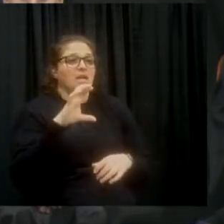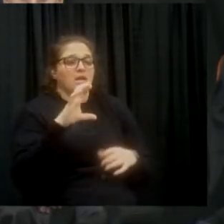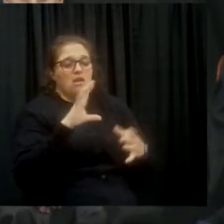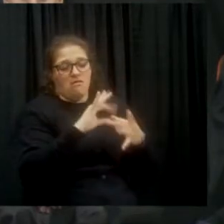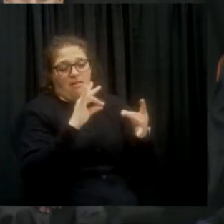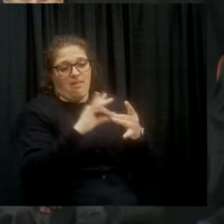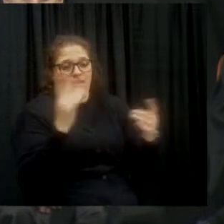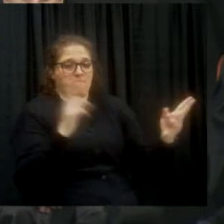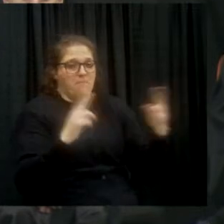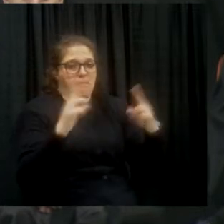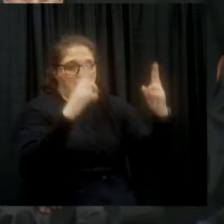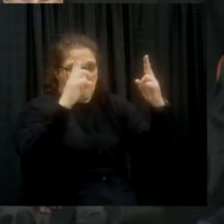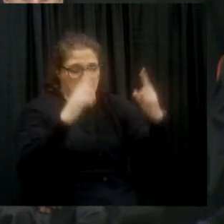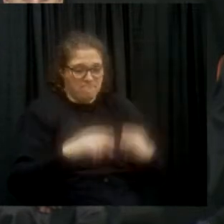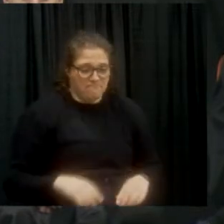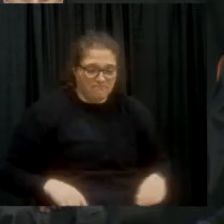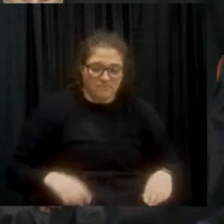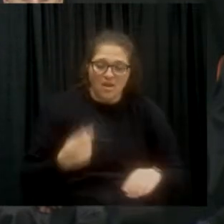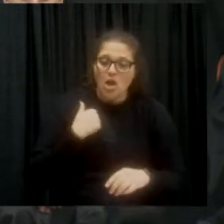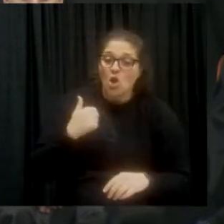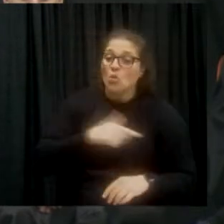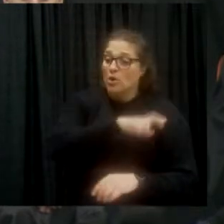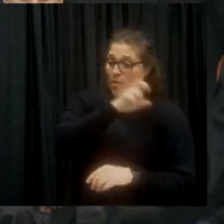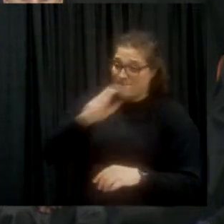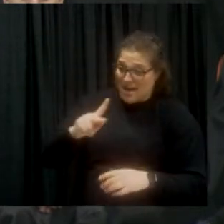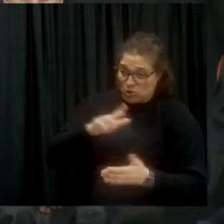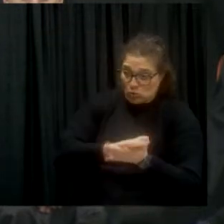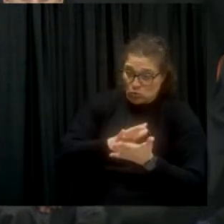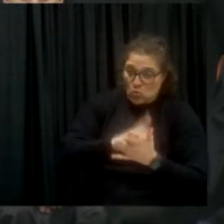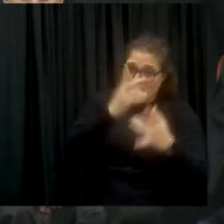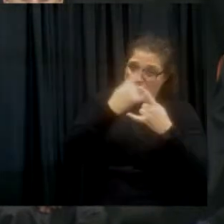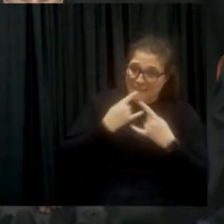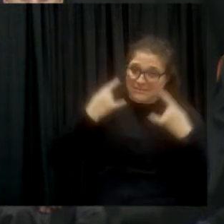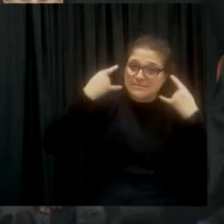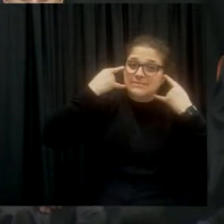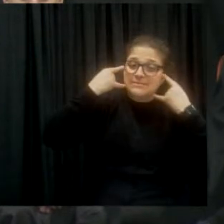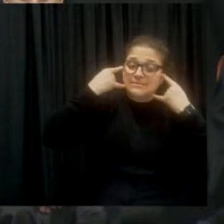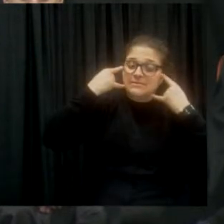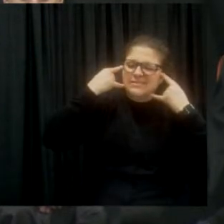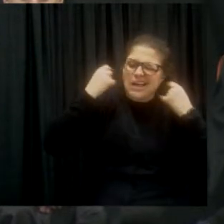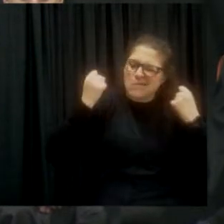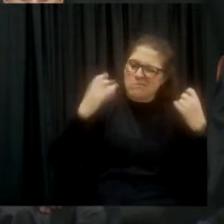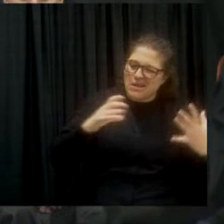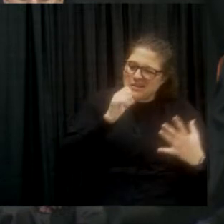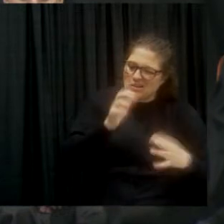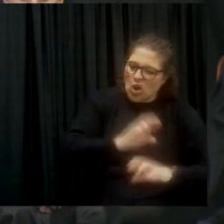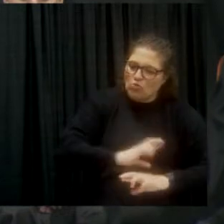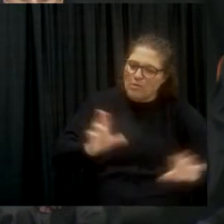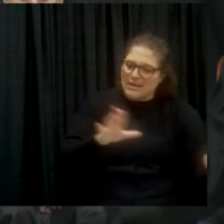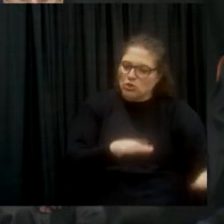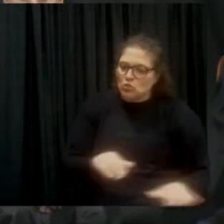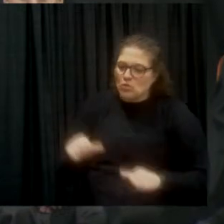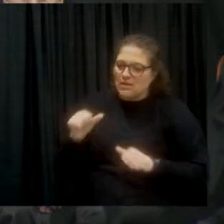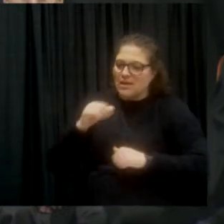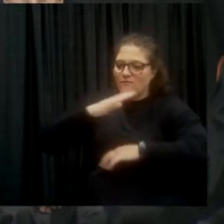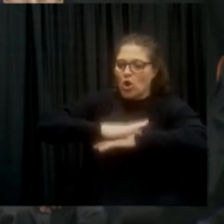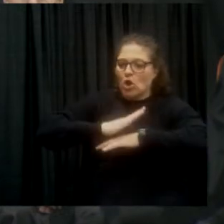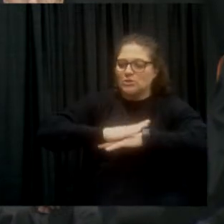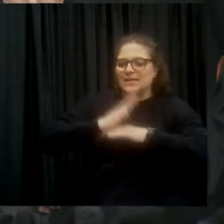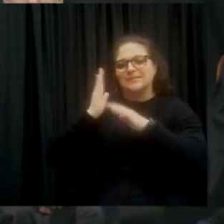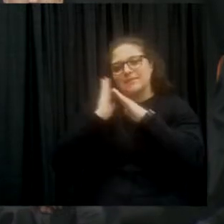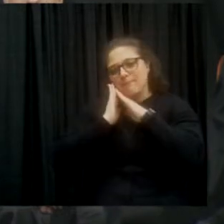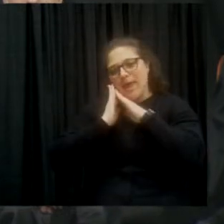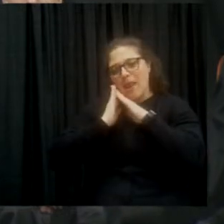count. Eventually, we returned to school, masked up, with many of us not ready to leave the comfort of our desk